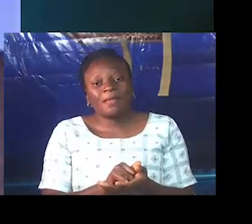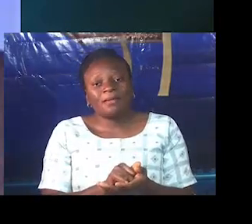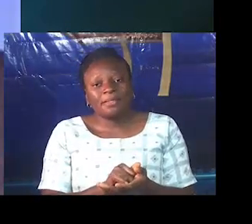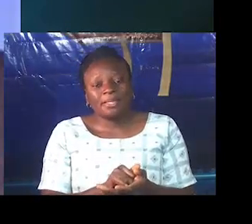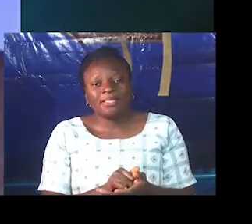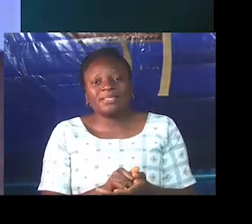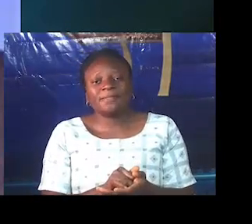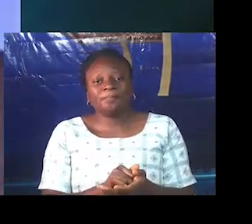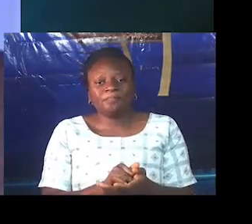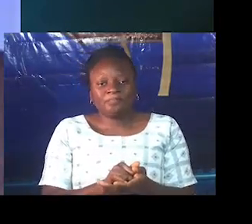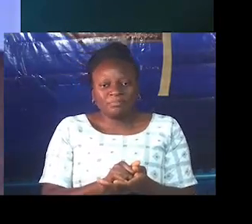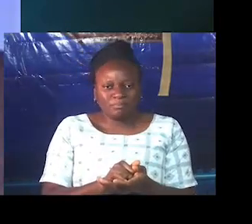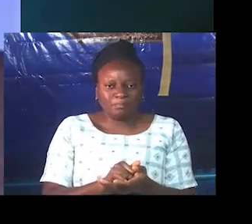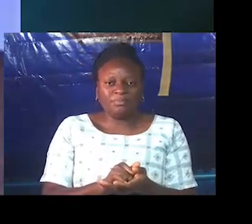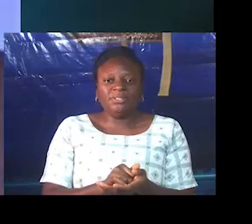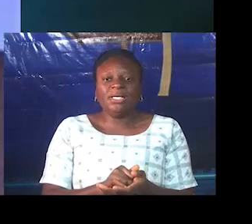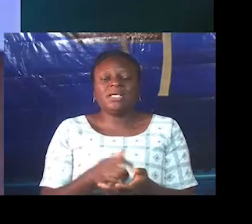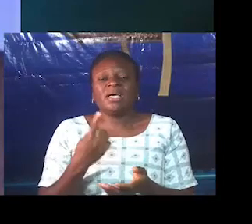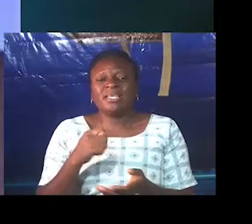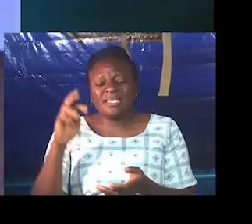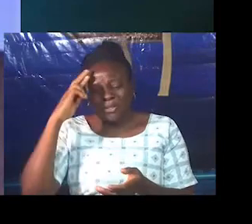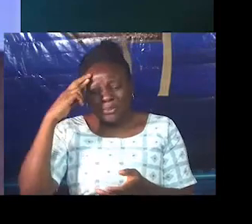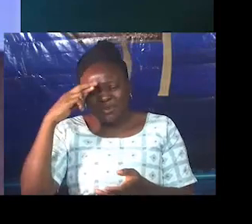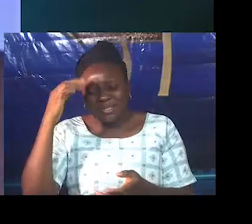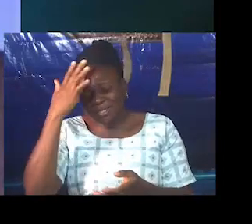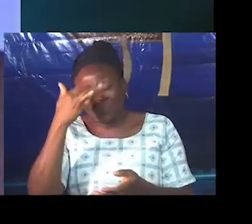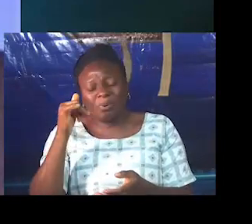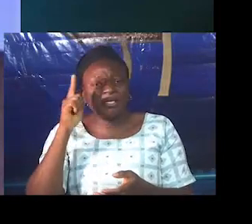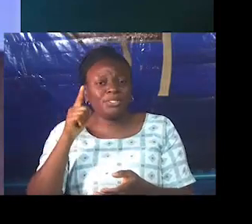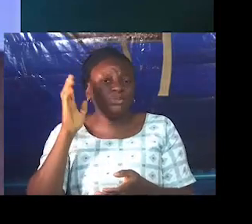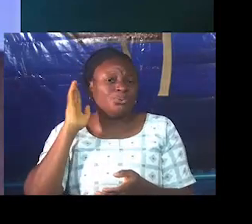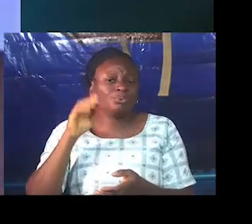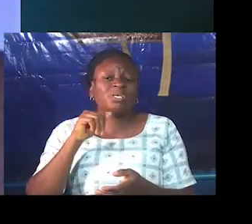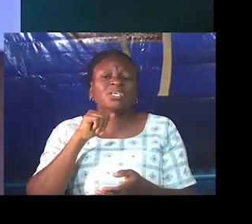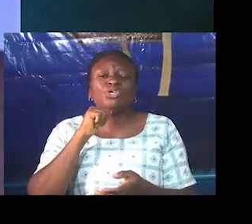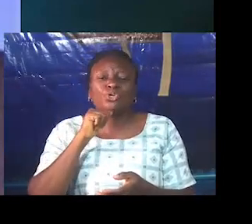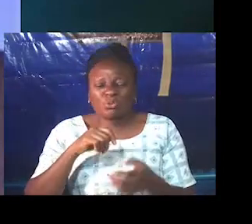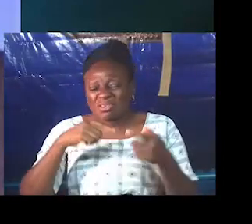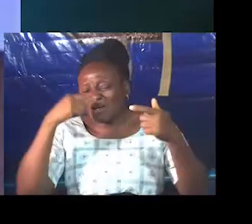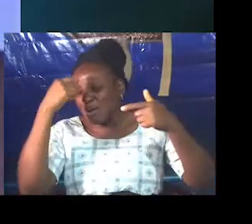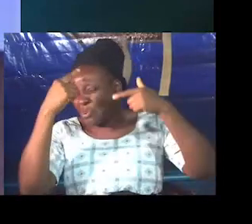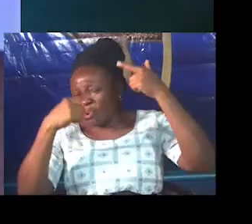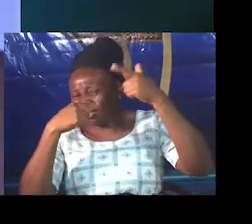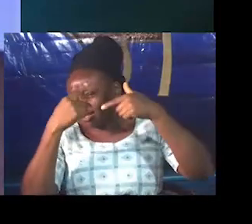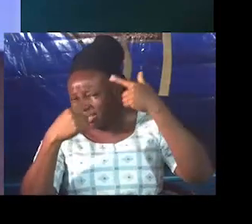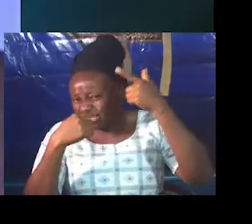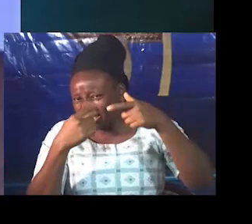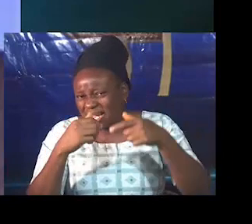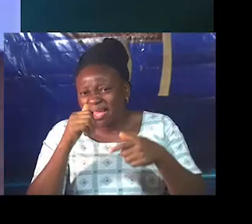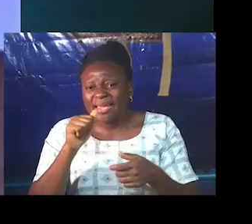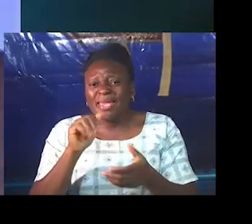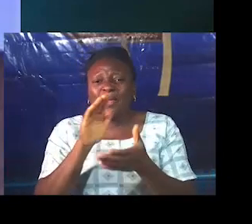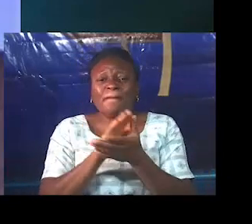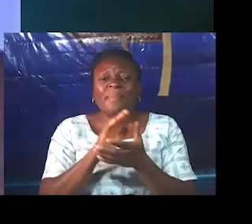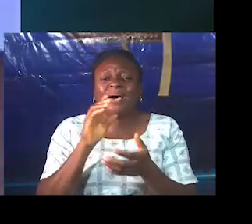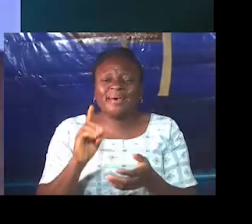consider a married man or a married woman for your own relationship is because